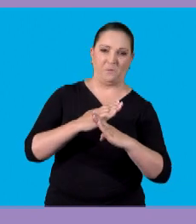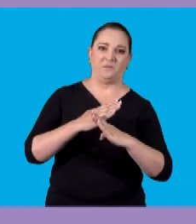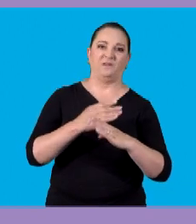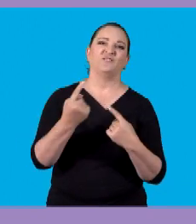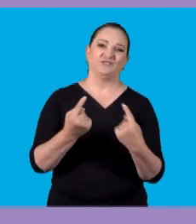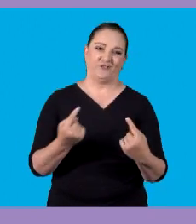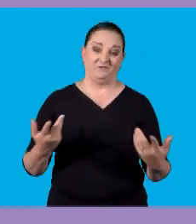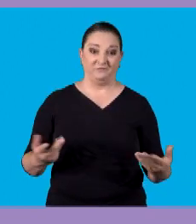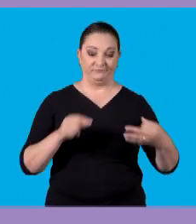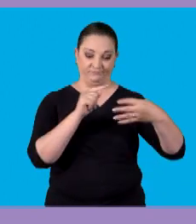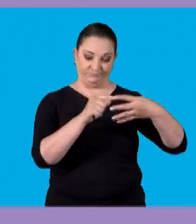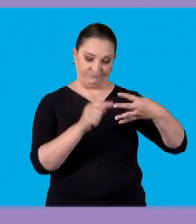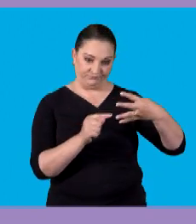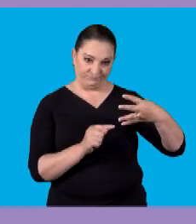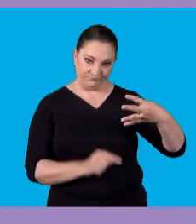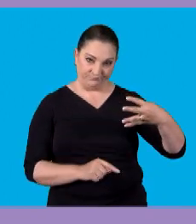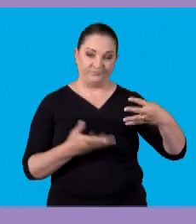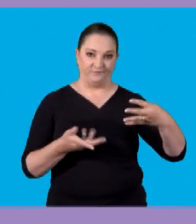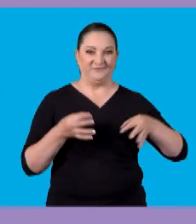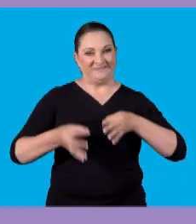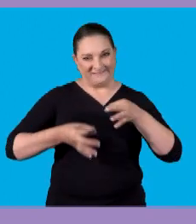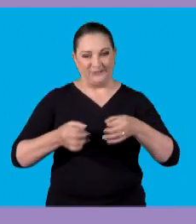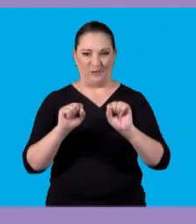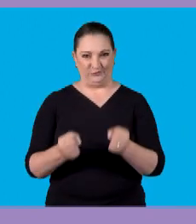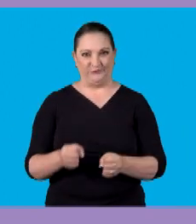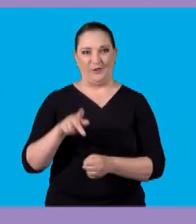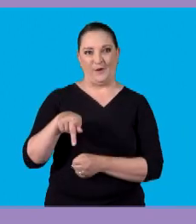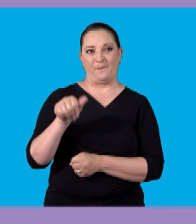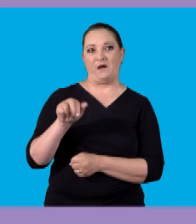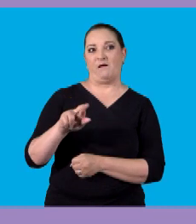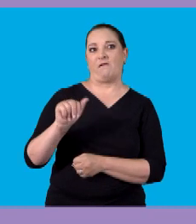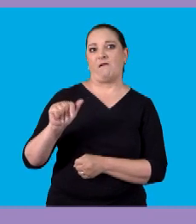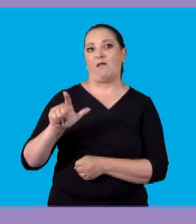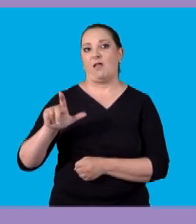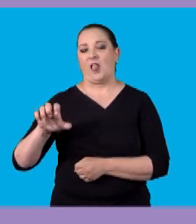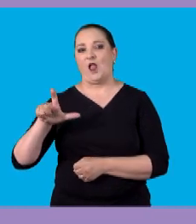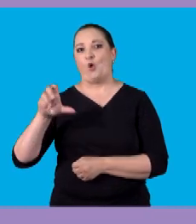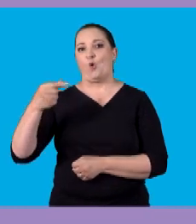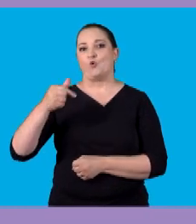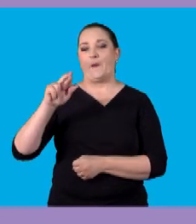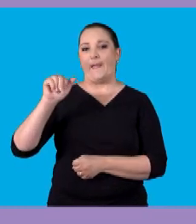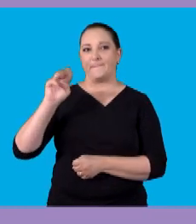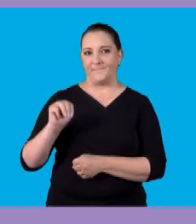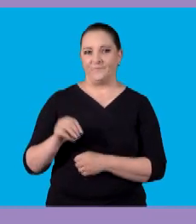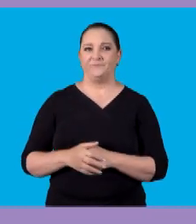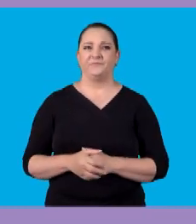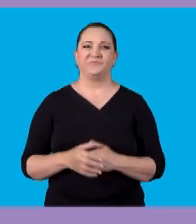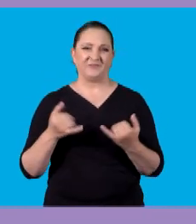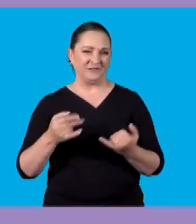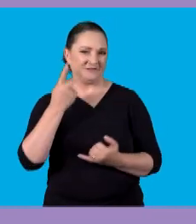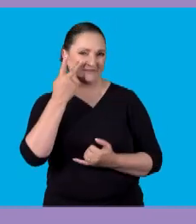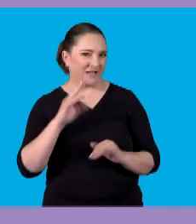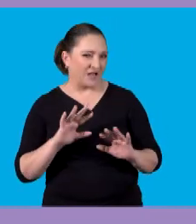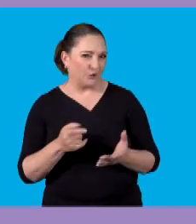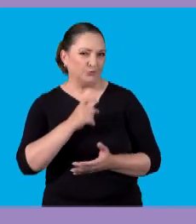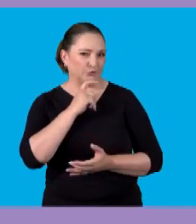And those are the properties of a parallelogram. Let's look at an activity that needs us to use these